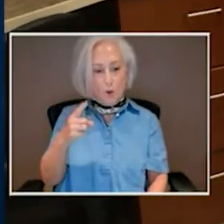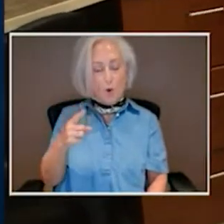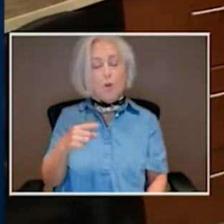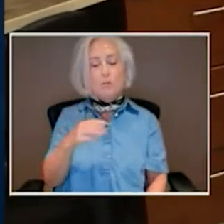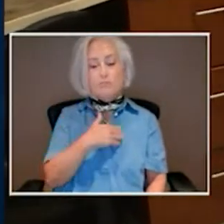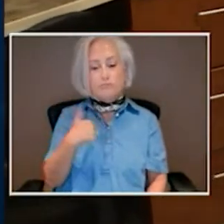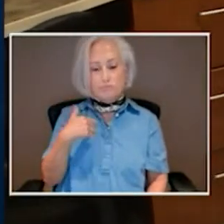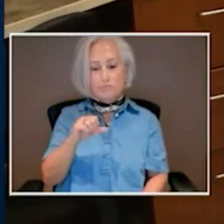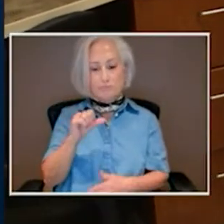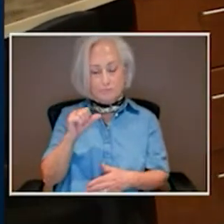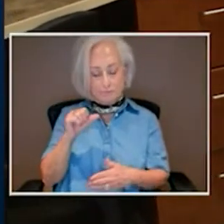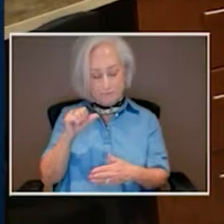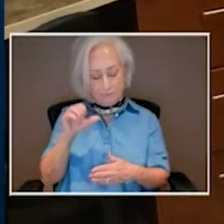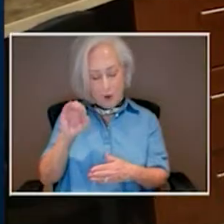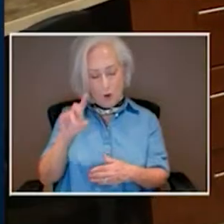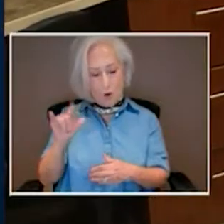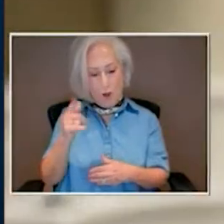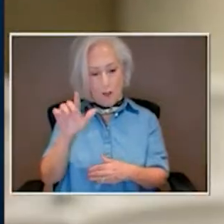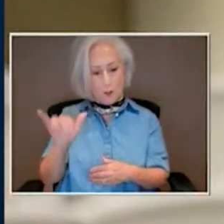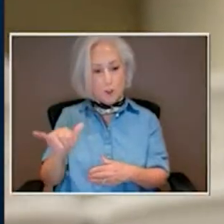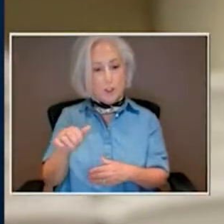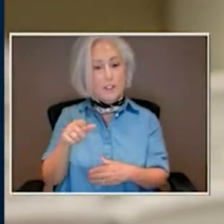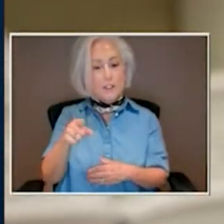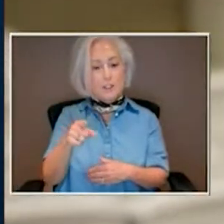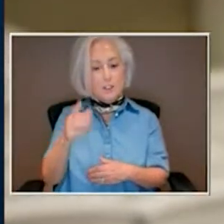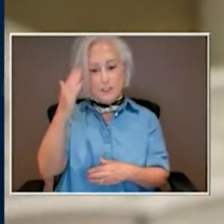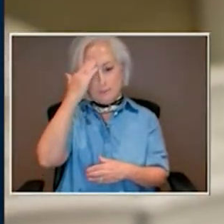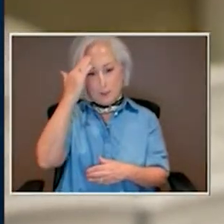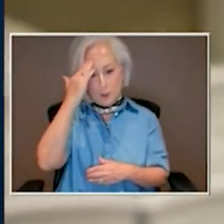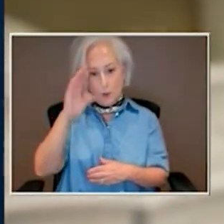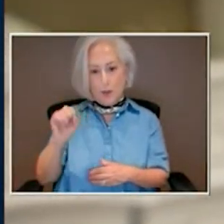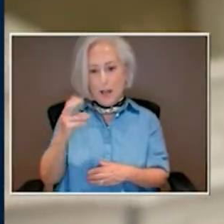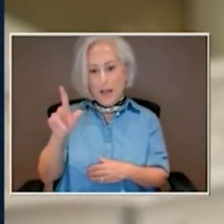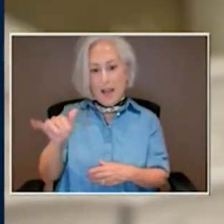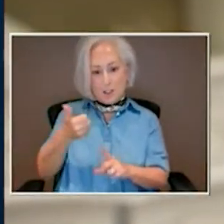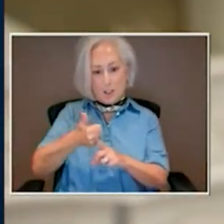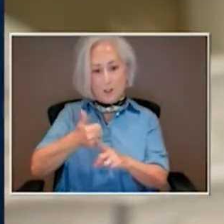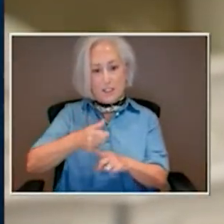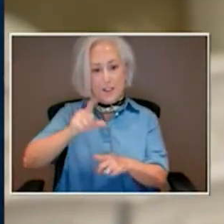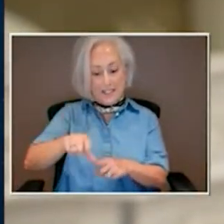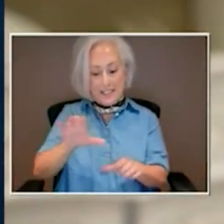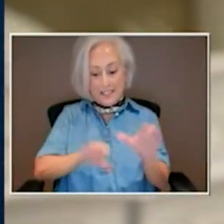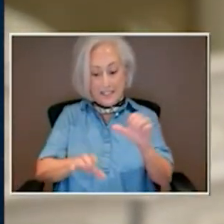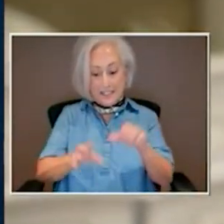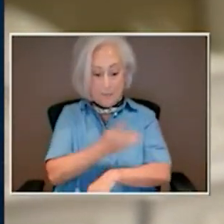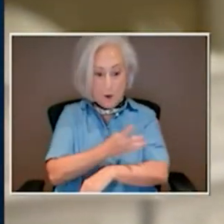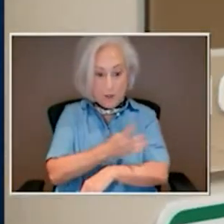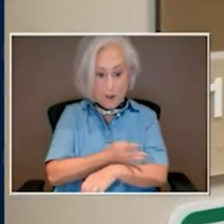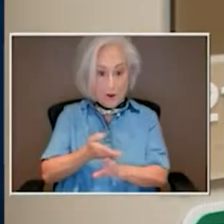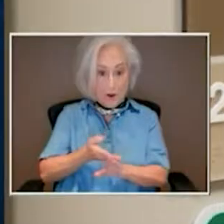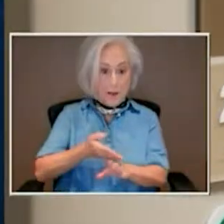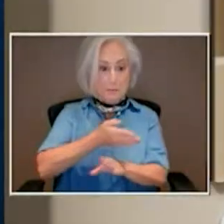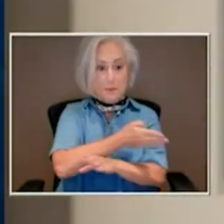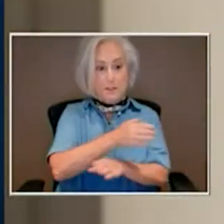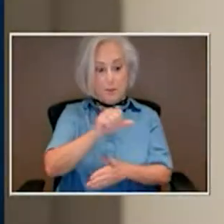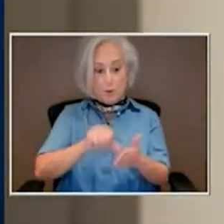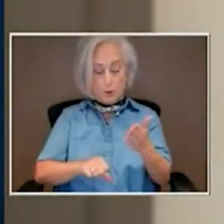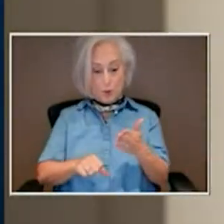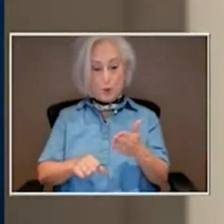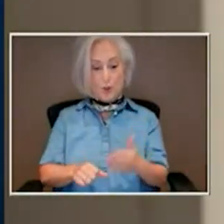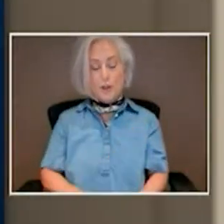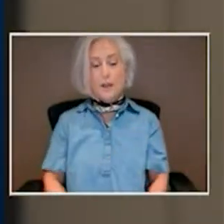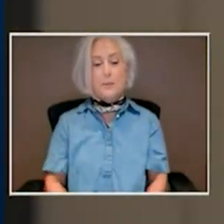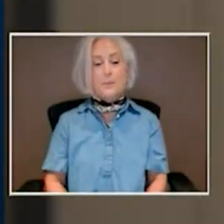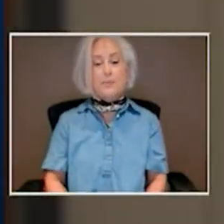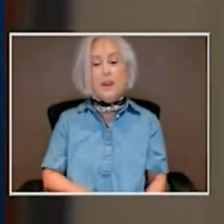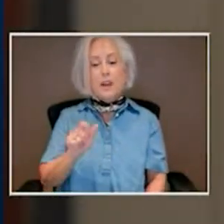team, Dr. Wagner was also mindful that Ashley needed chemotherapy before surgery. The tailored therapies, though,